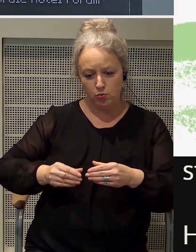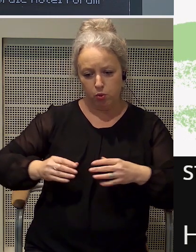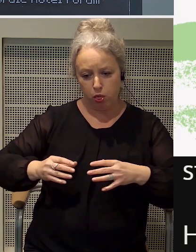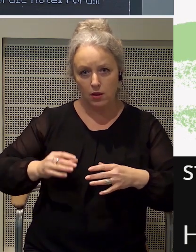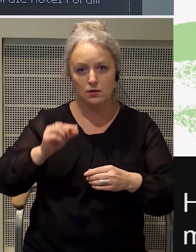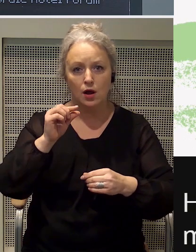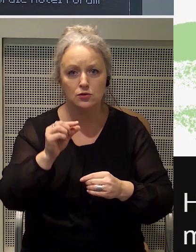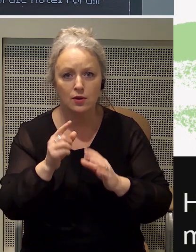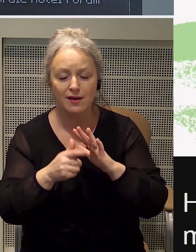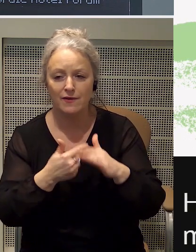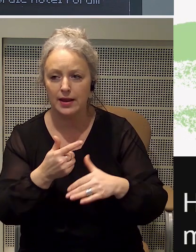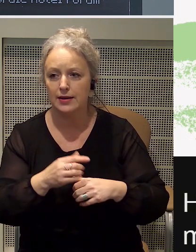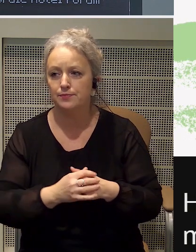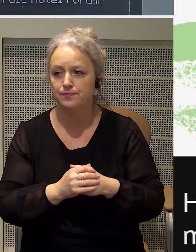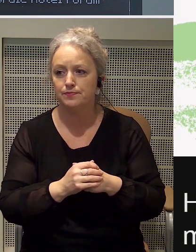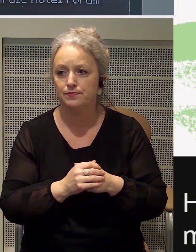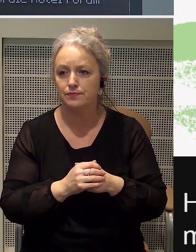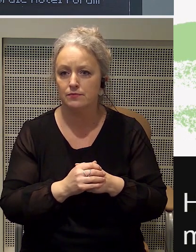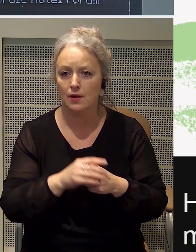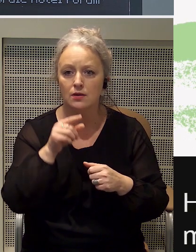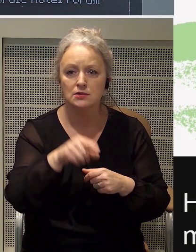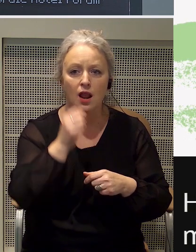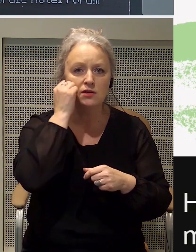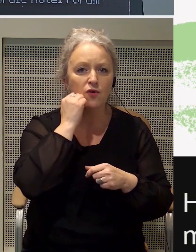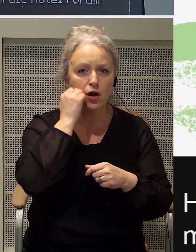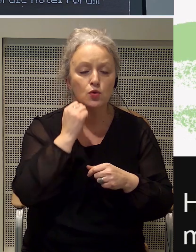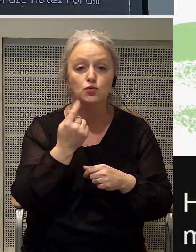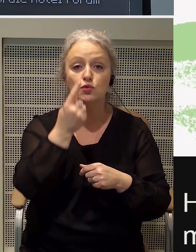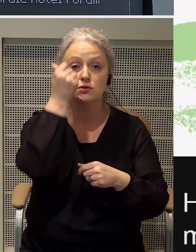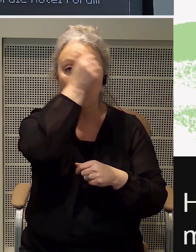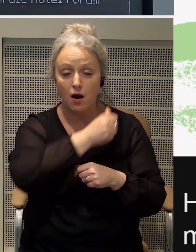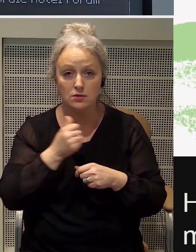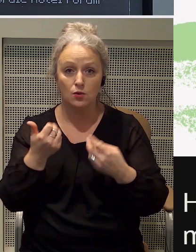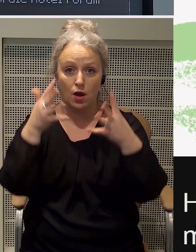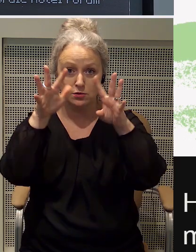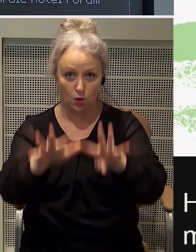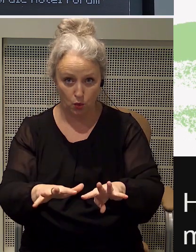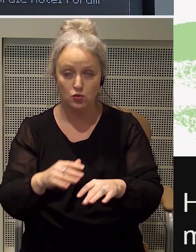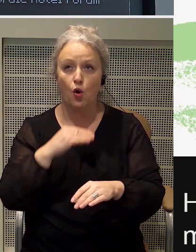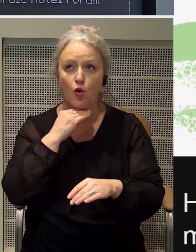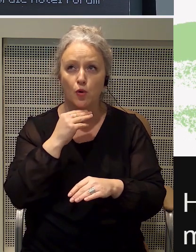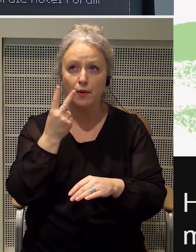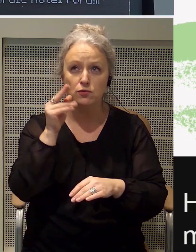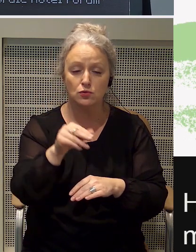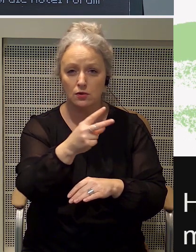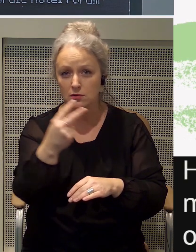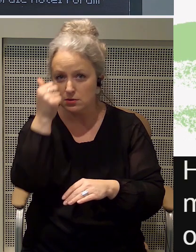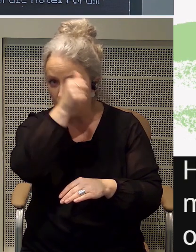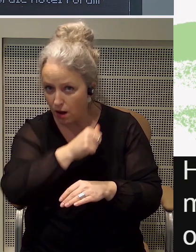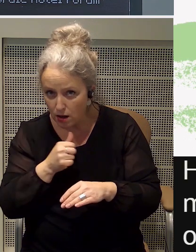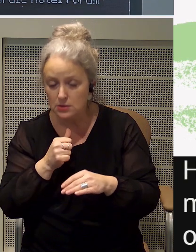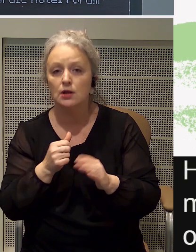clear that his development is impaired, and he had different